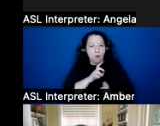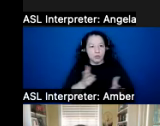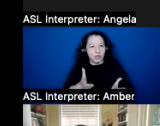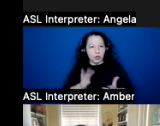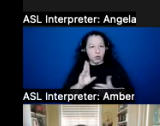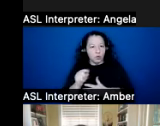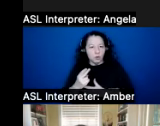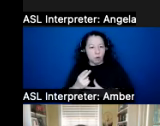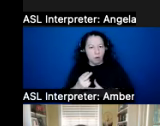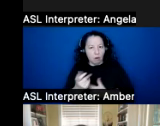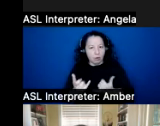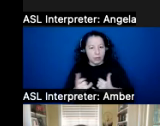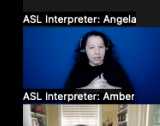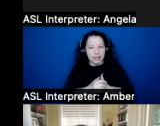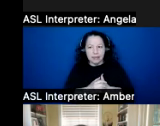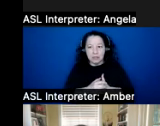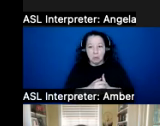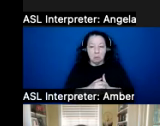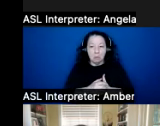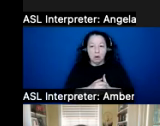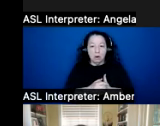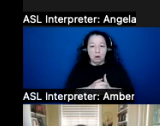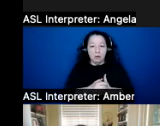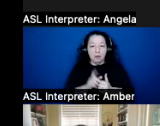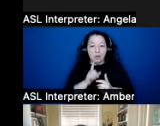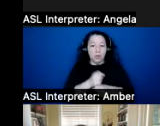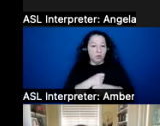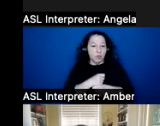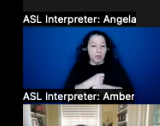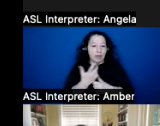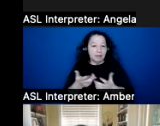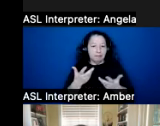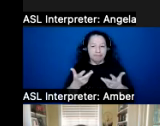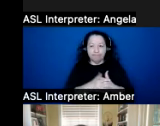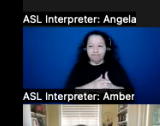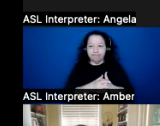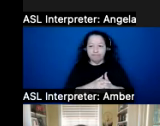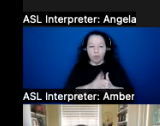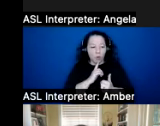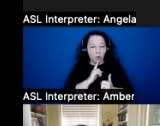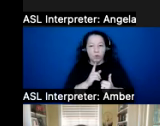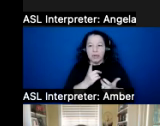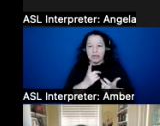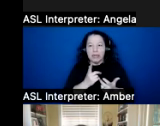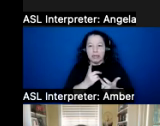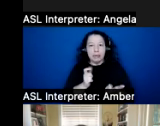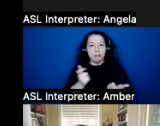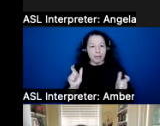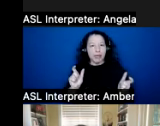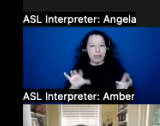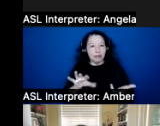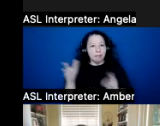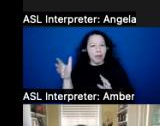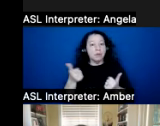currently. So it creates this really big mess trying